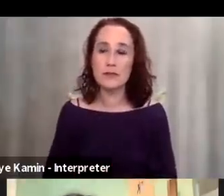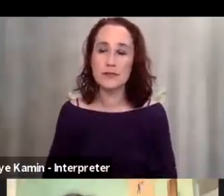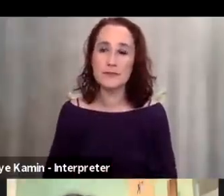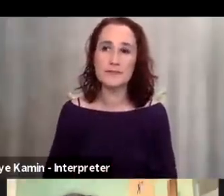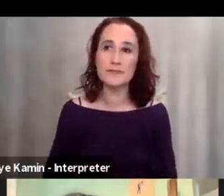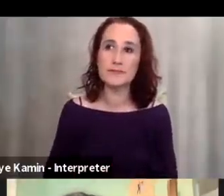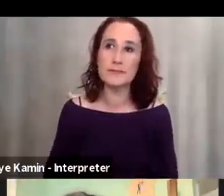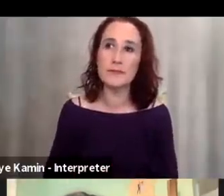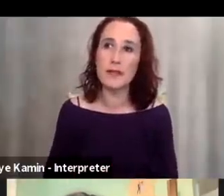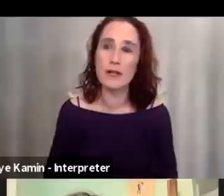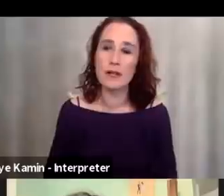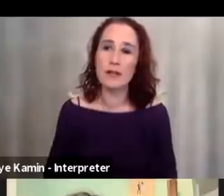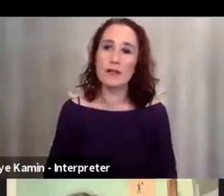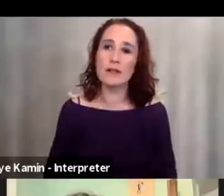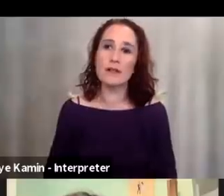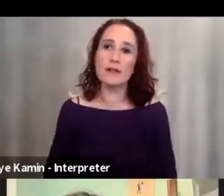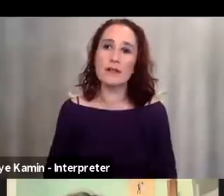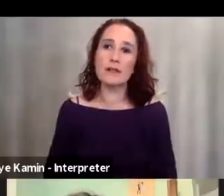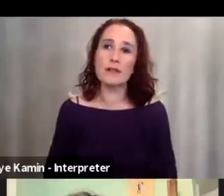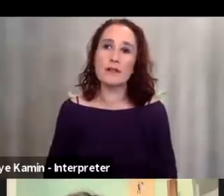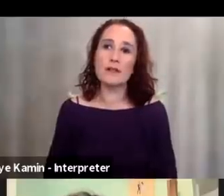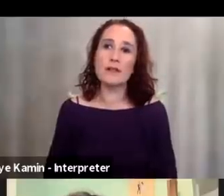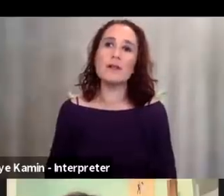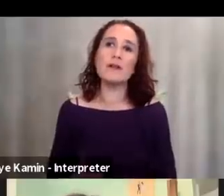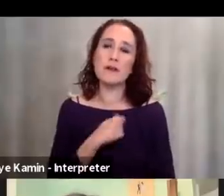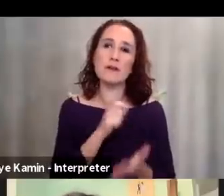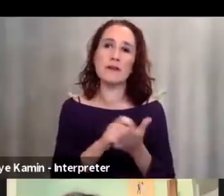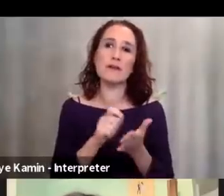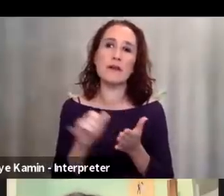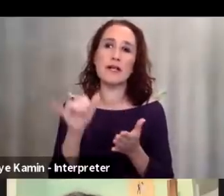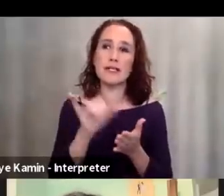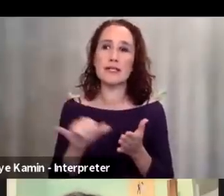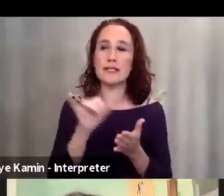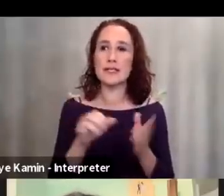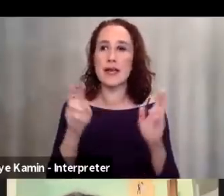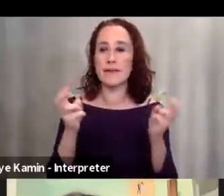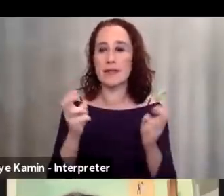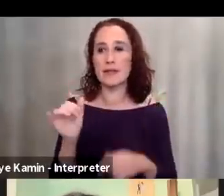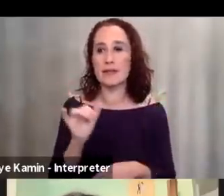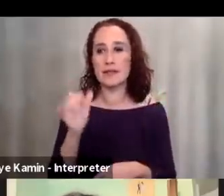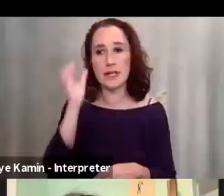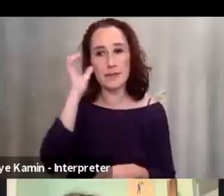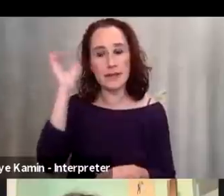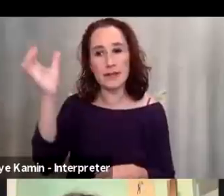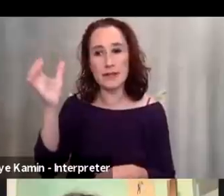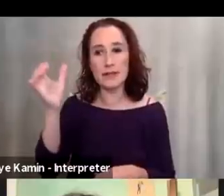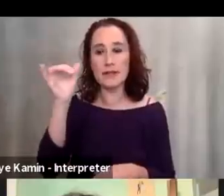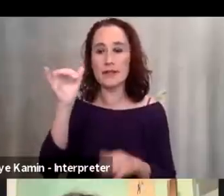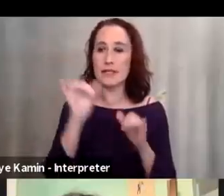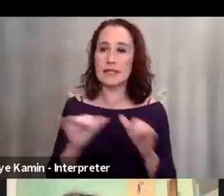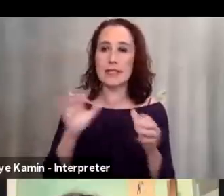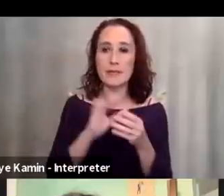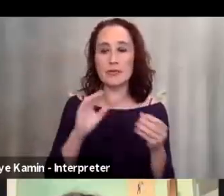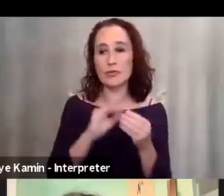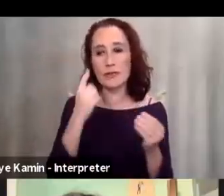we tend to write the same kind of theme, same kind of concept, same storyline for these kids,